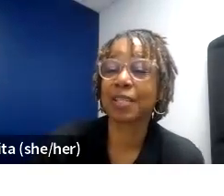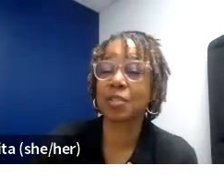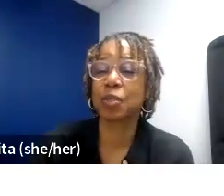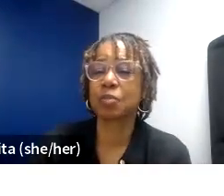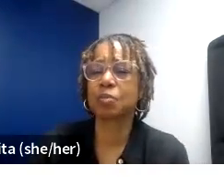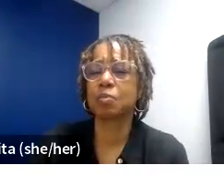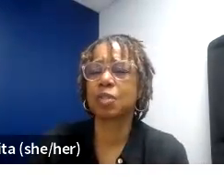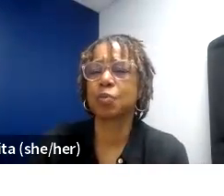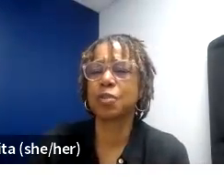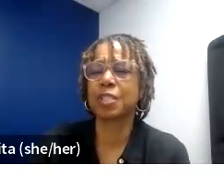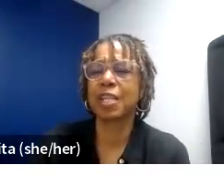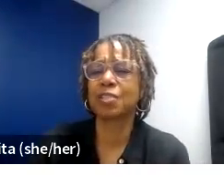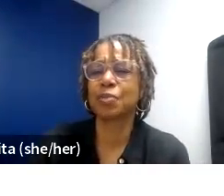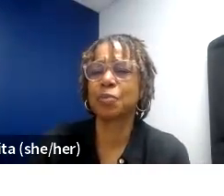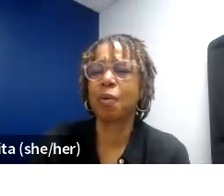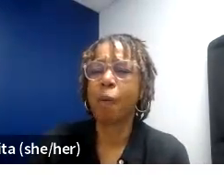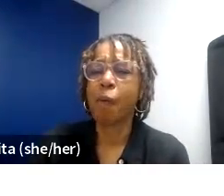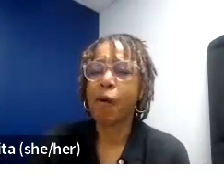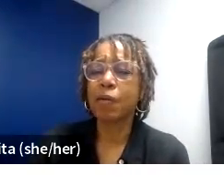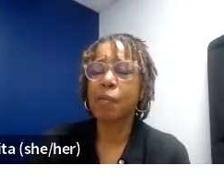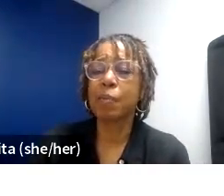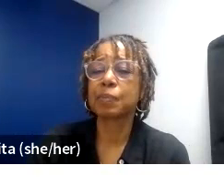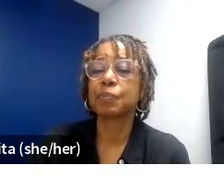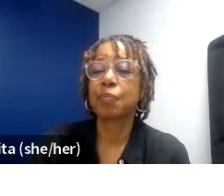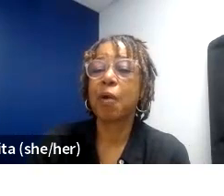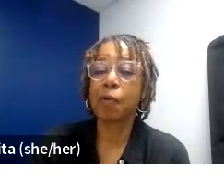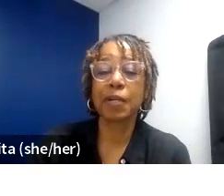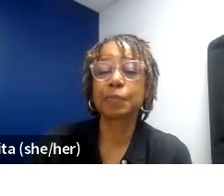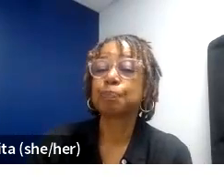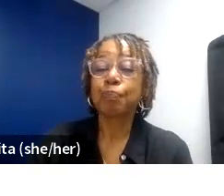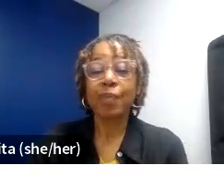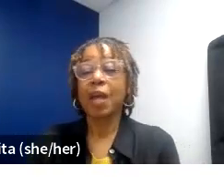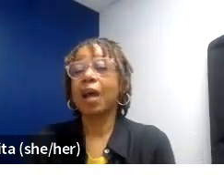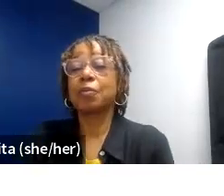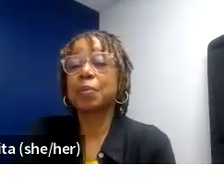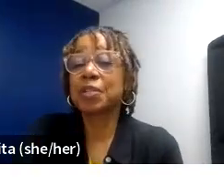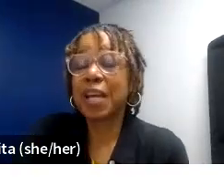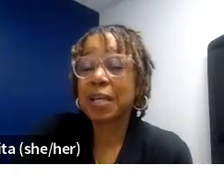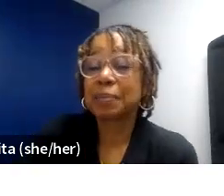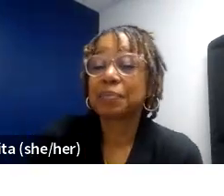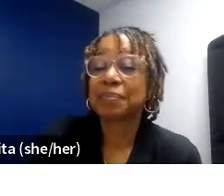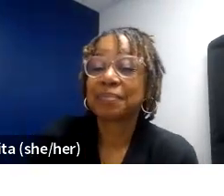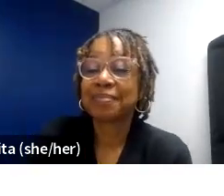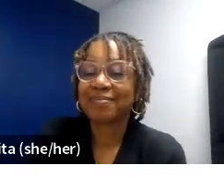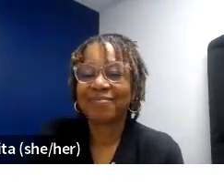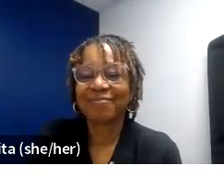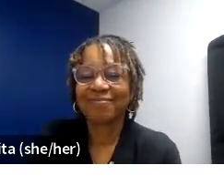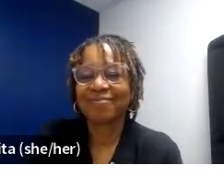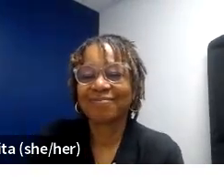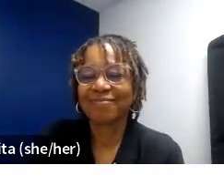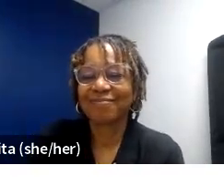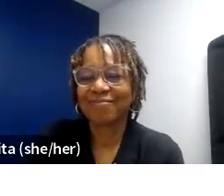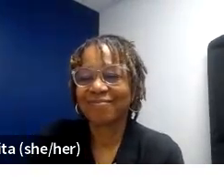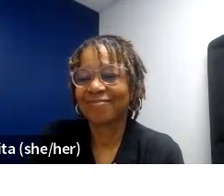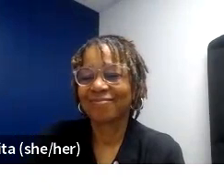from Texas? Were you in the Texas group? Pennsylvania. Okay, I remember your name.